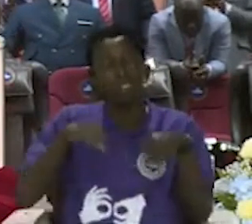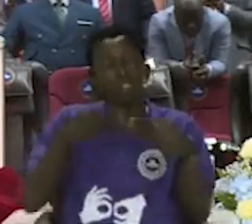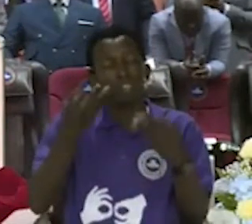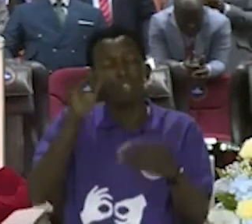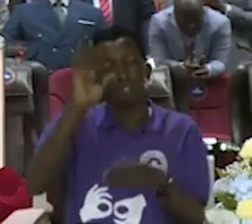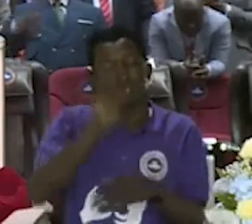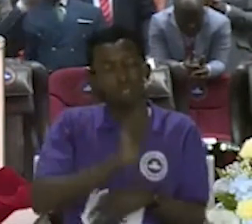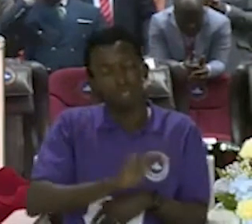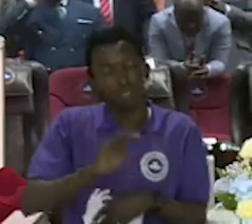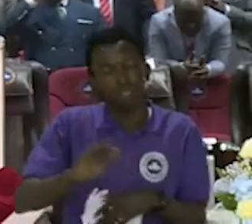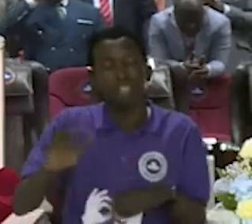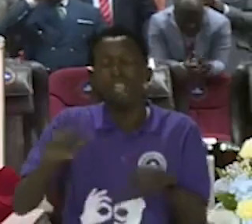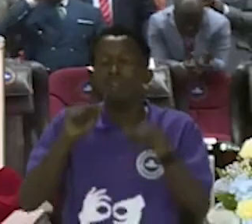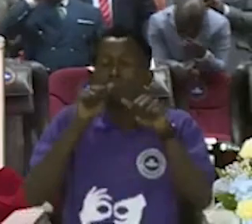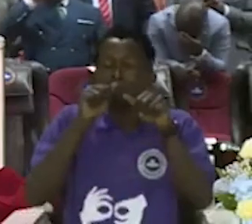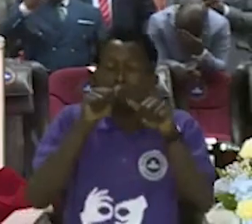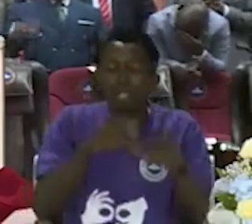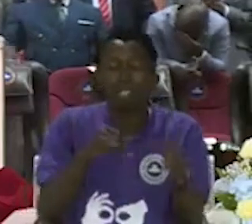Bless it.